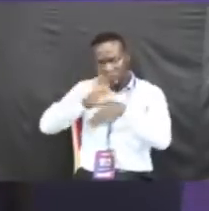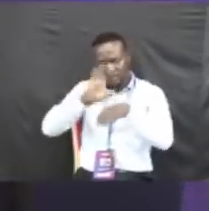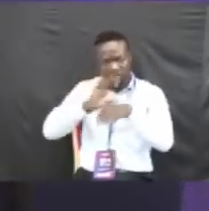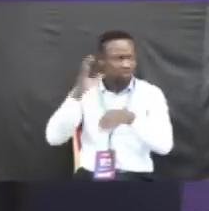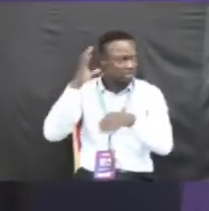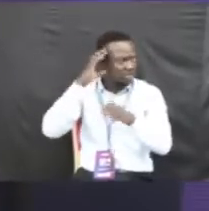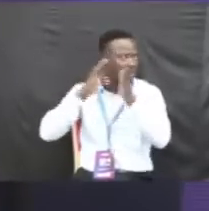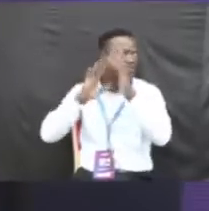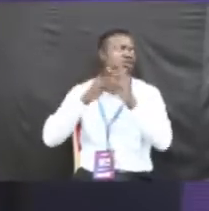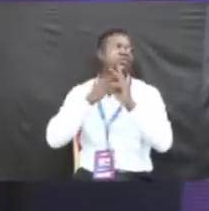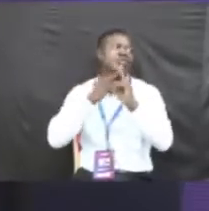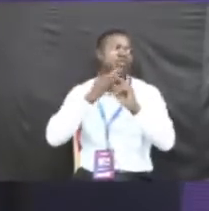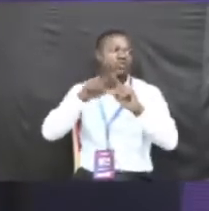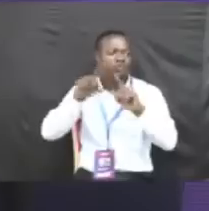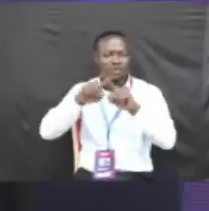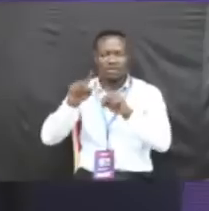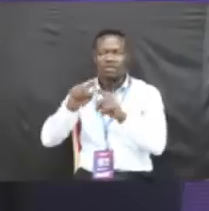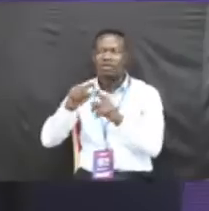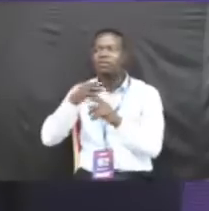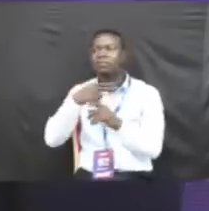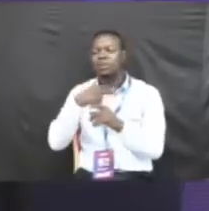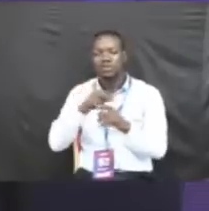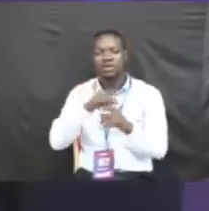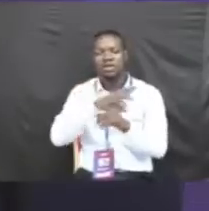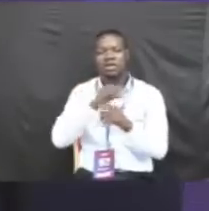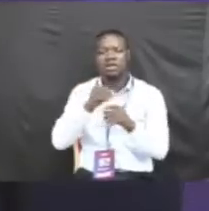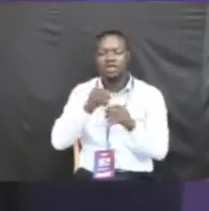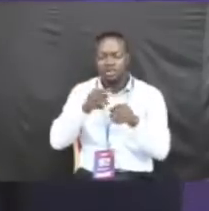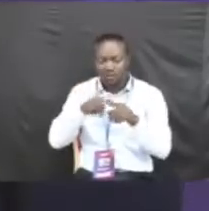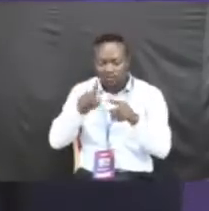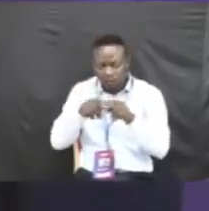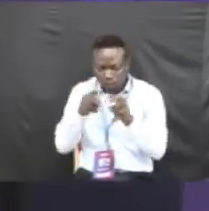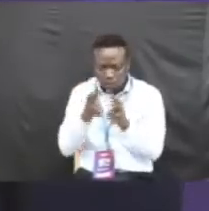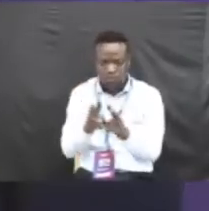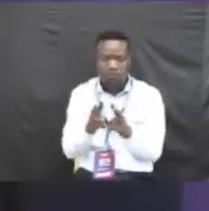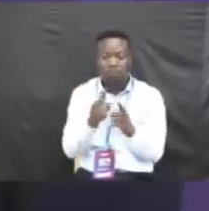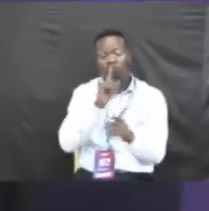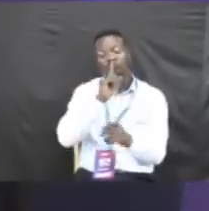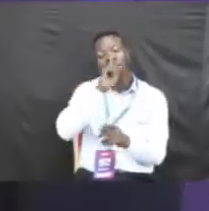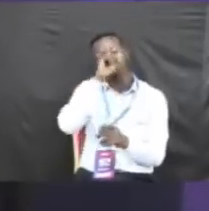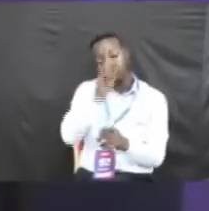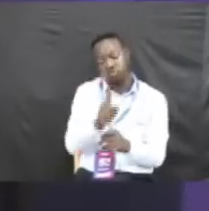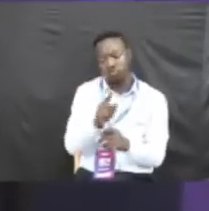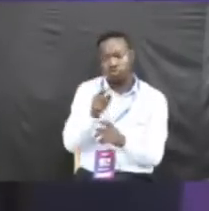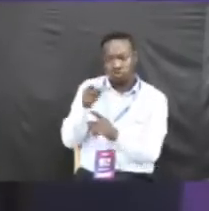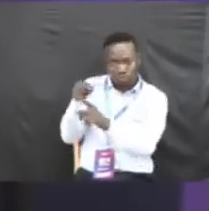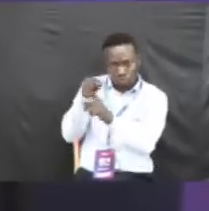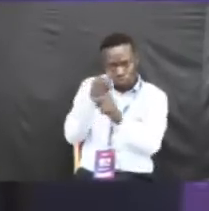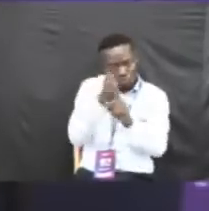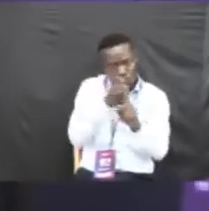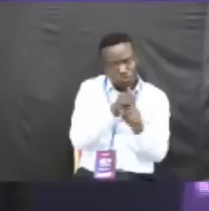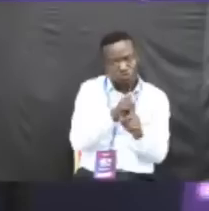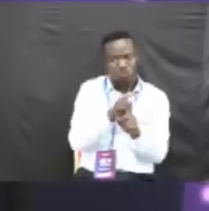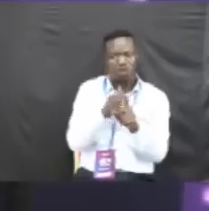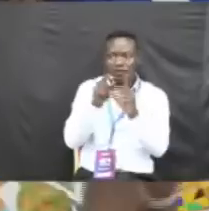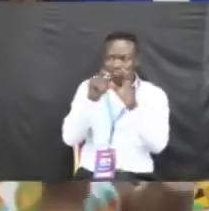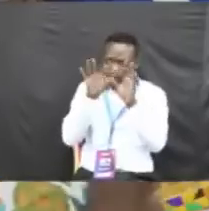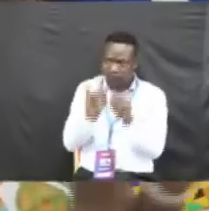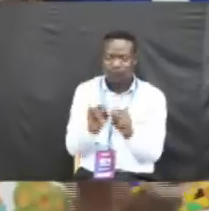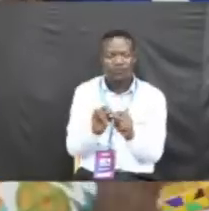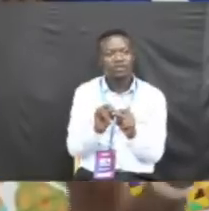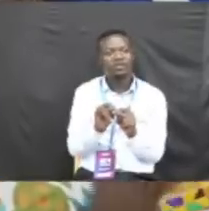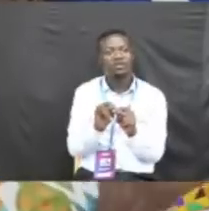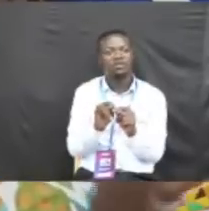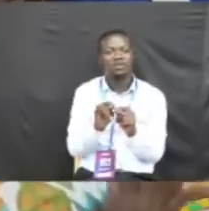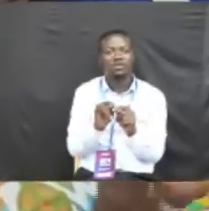voice from different ministers in different forms. Indeed, you are worth emulating.